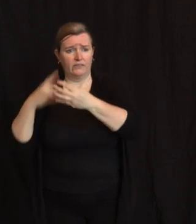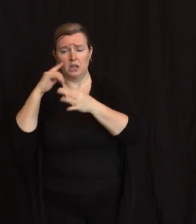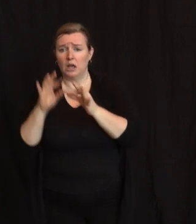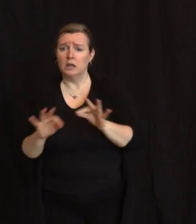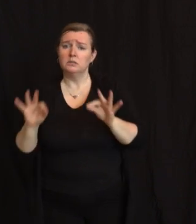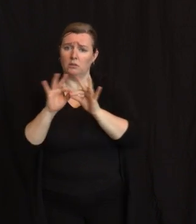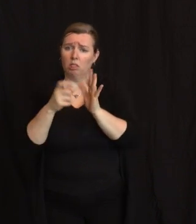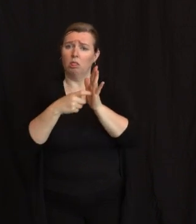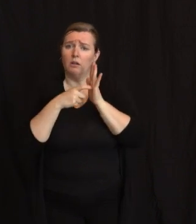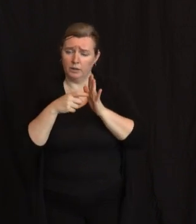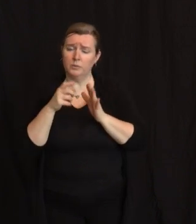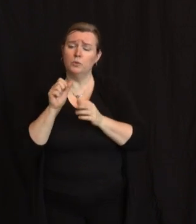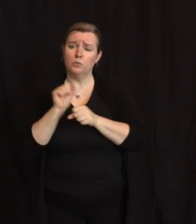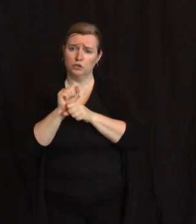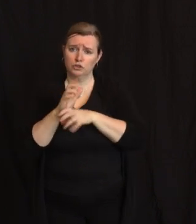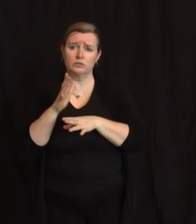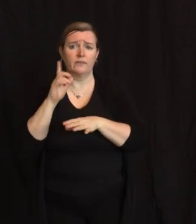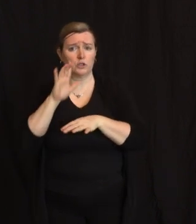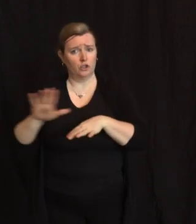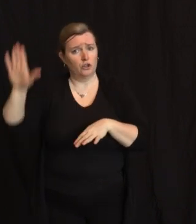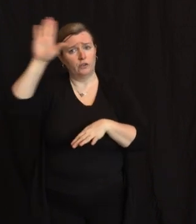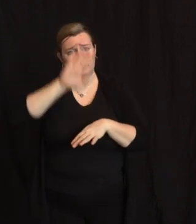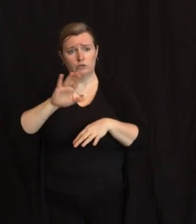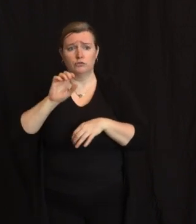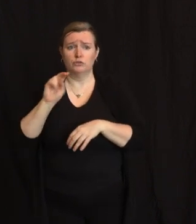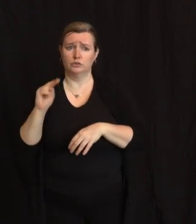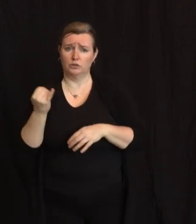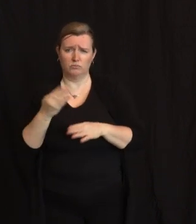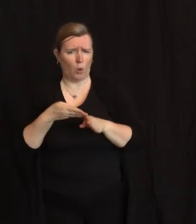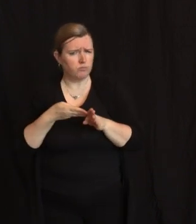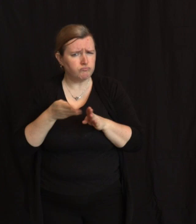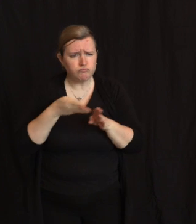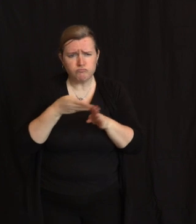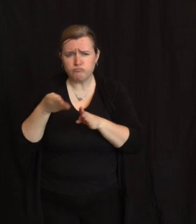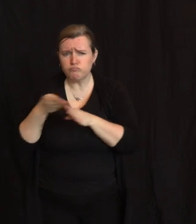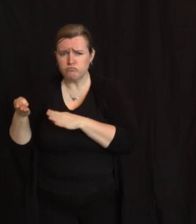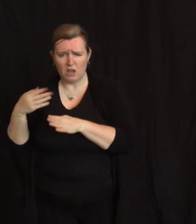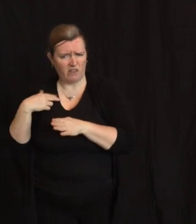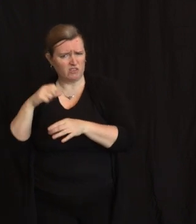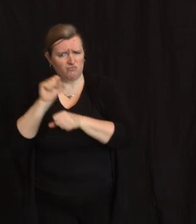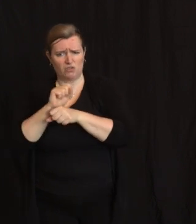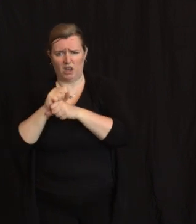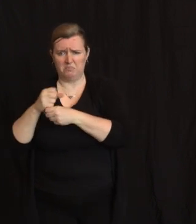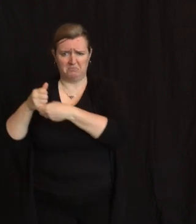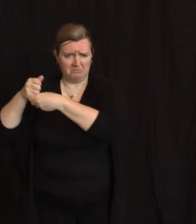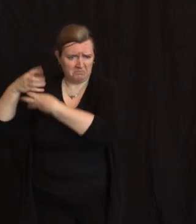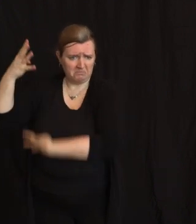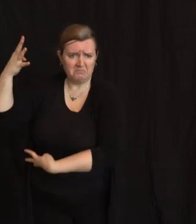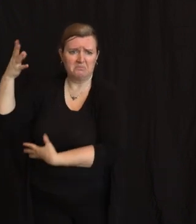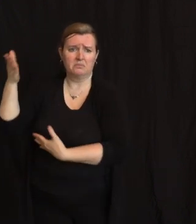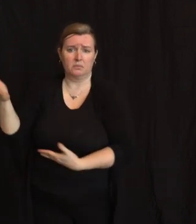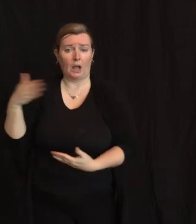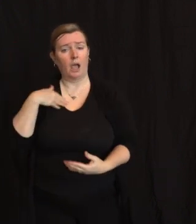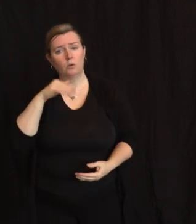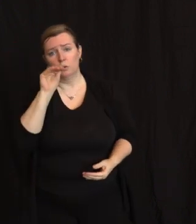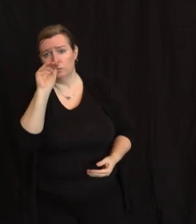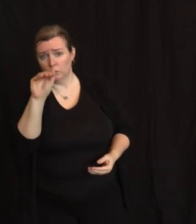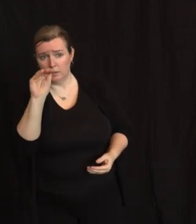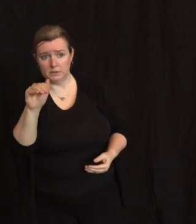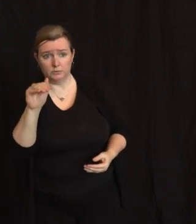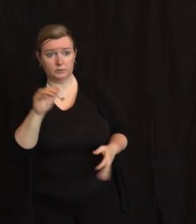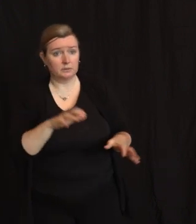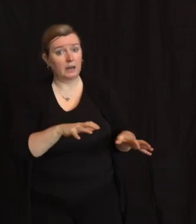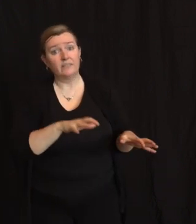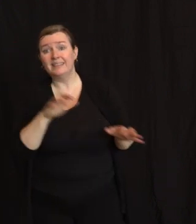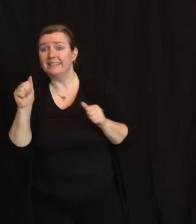state and across an array of industries. And a reminder that anyone who has left their job voluntarily